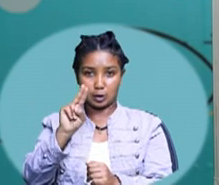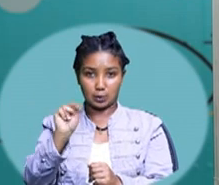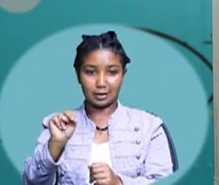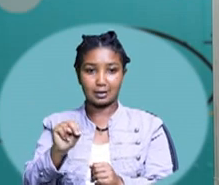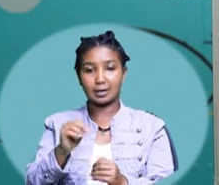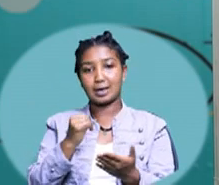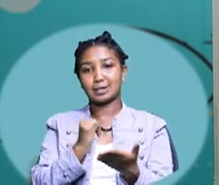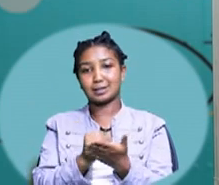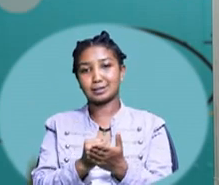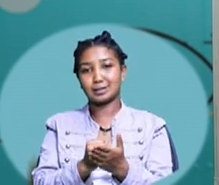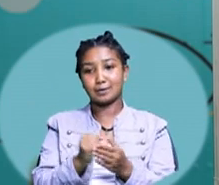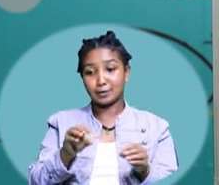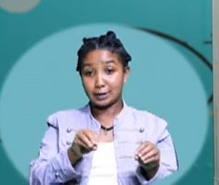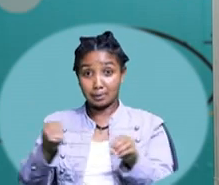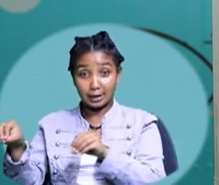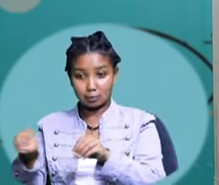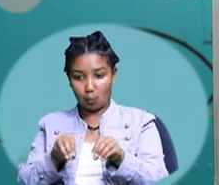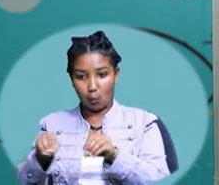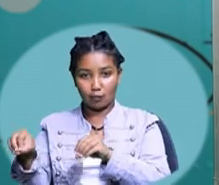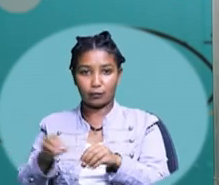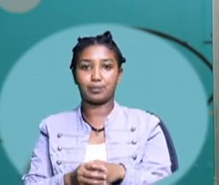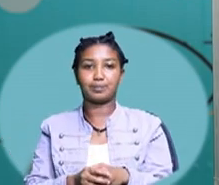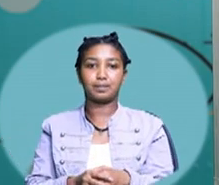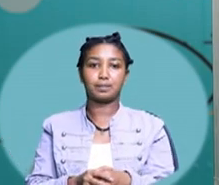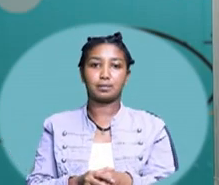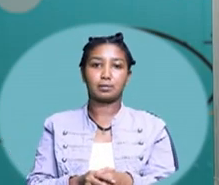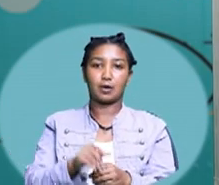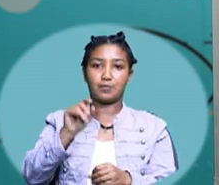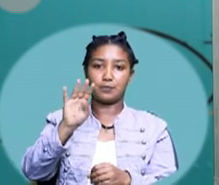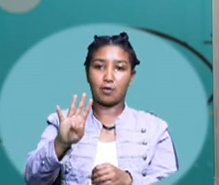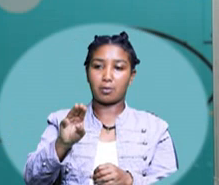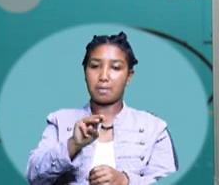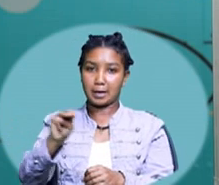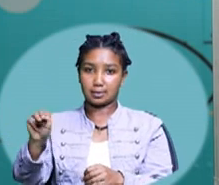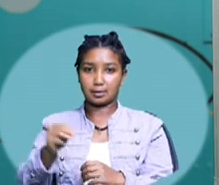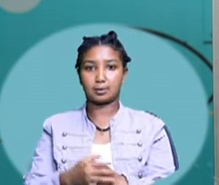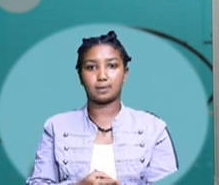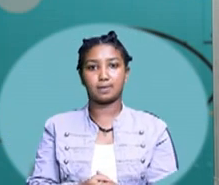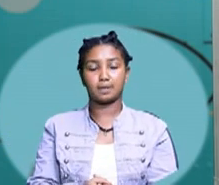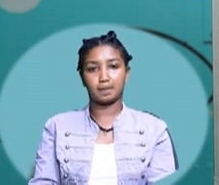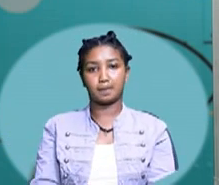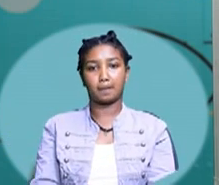Like this. The force is 100 Newton. And it is displaced